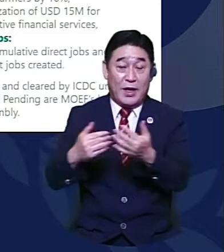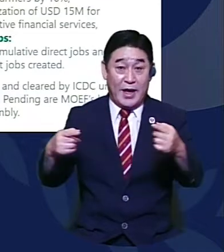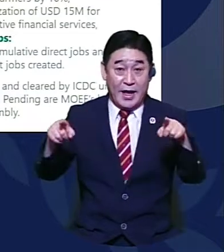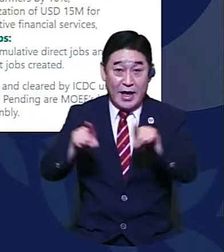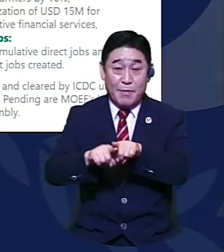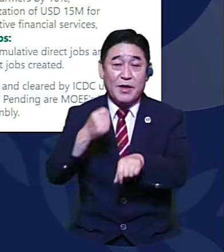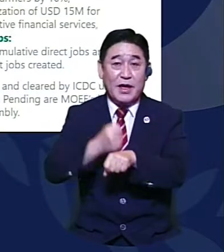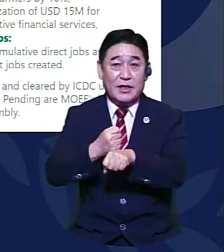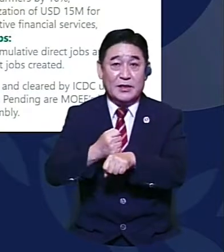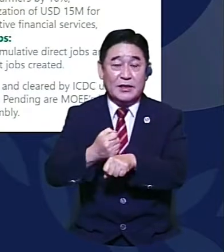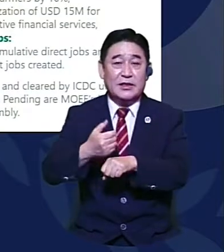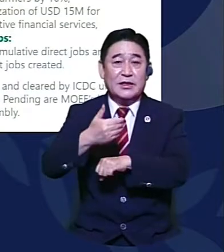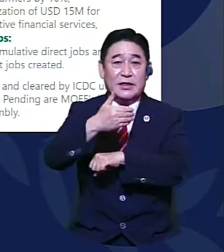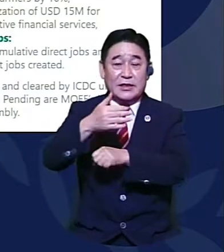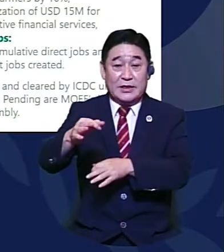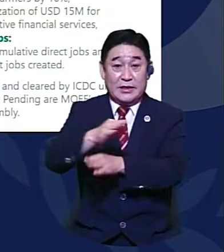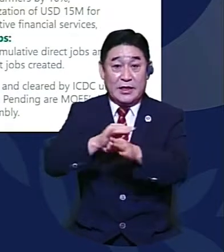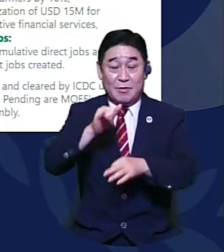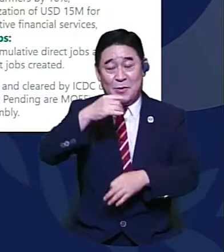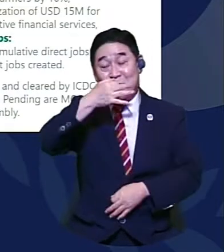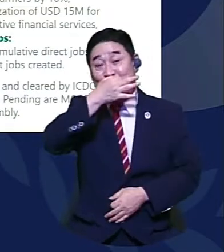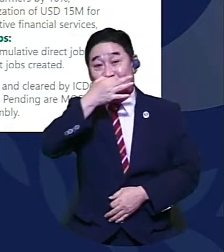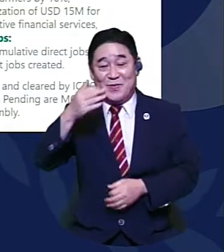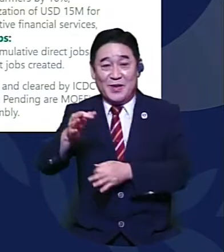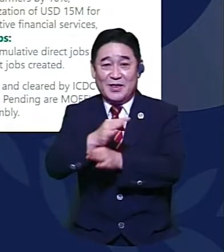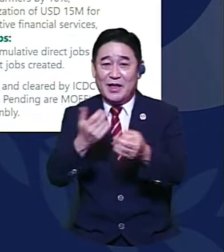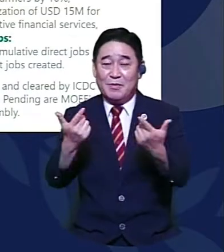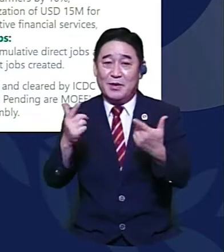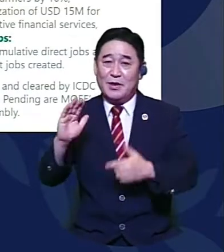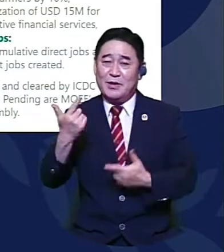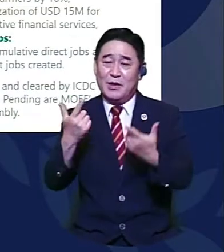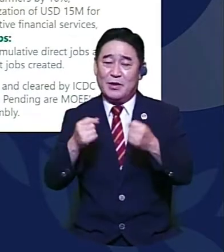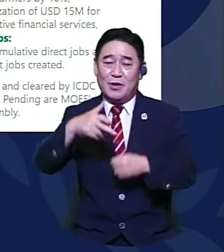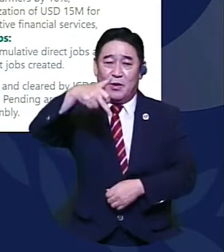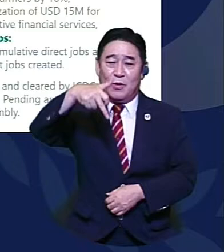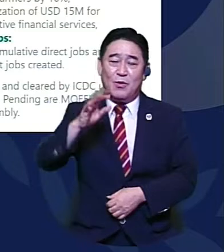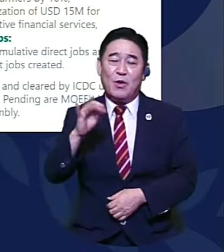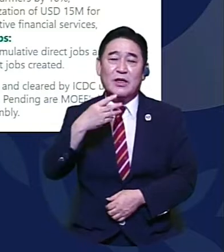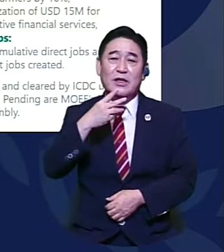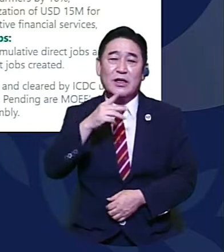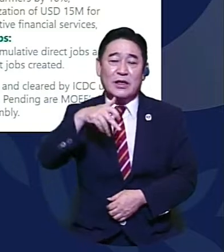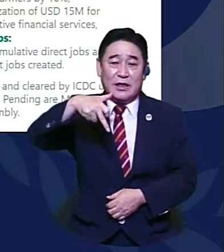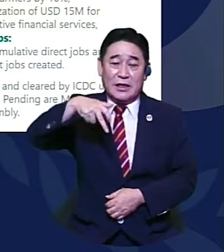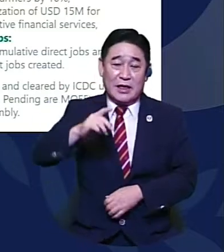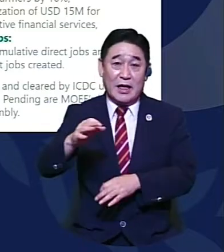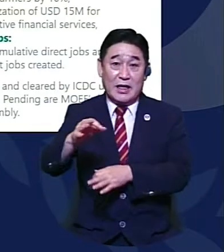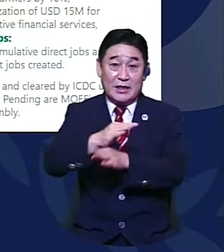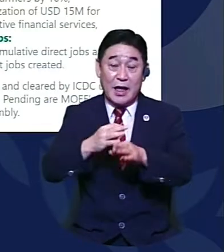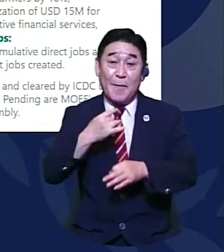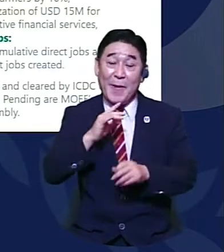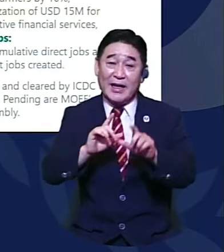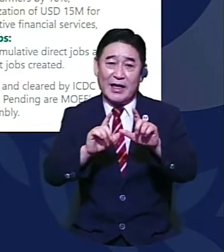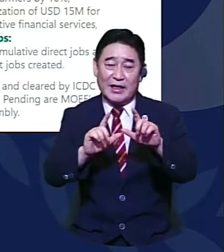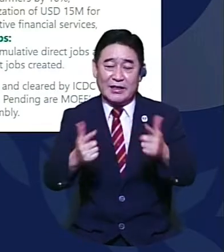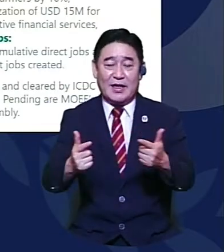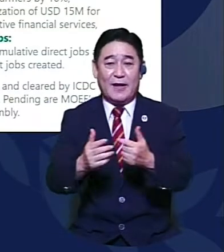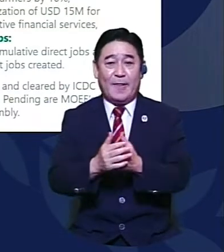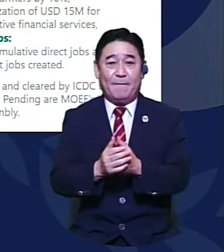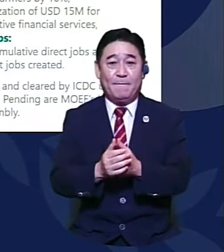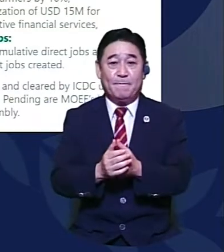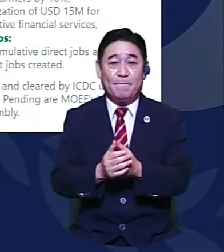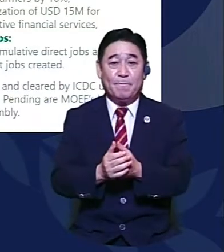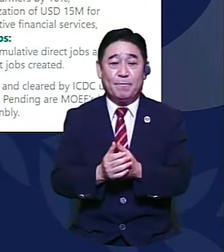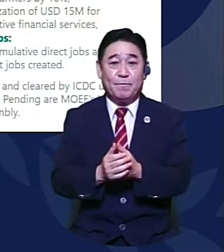Interesting projects. This is not a KOICA project per se, but a MAFRA project, also starting next year, on using digital